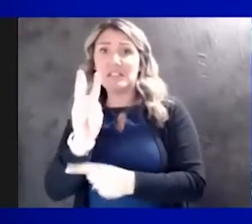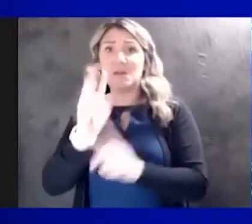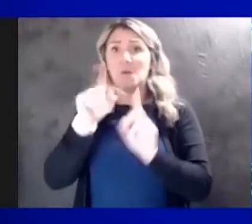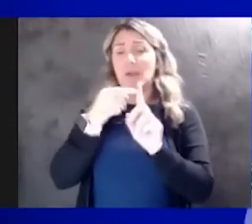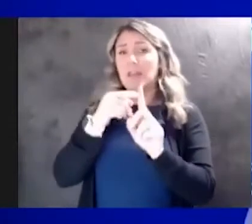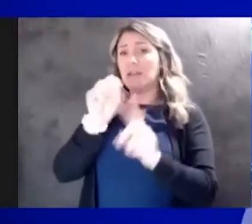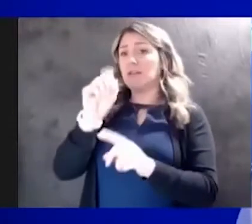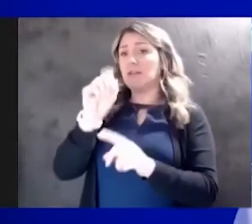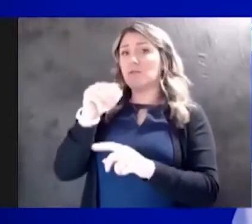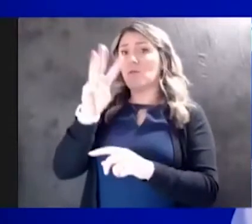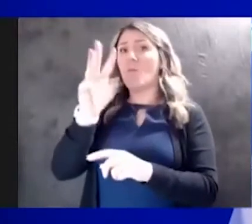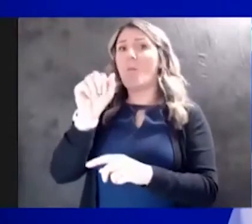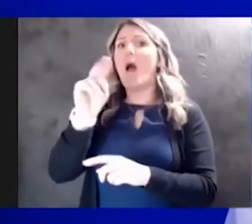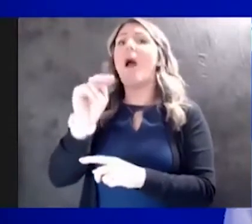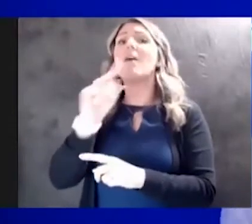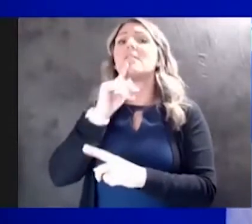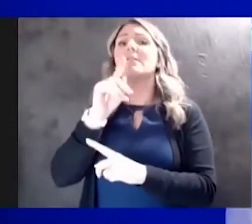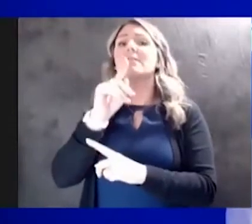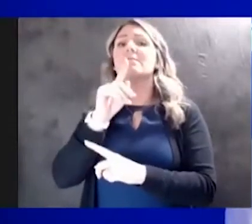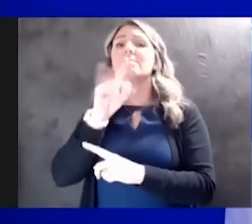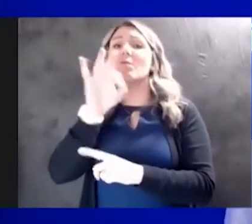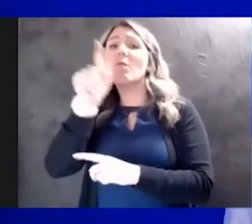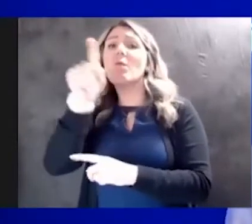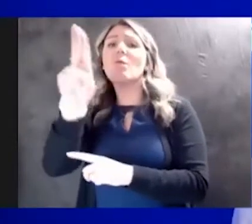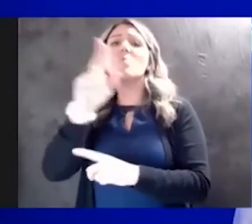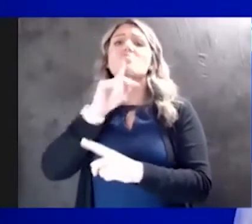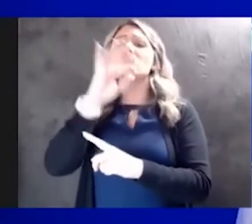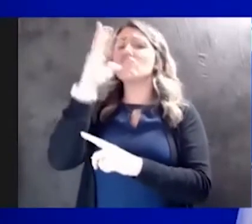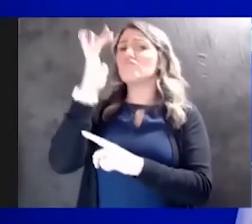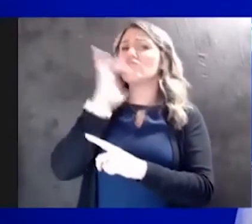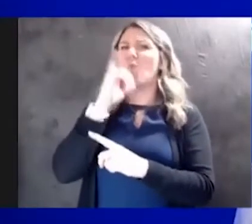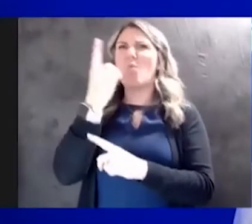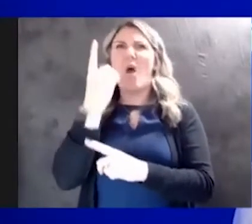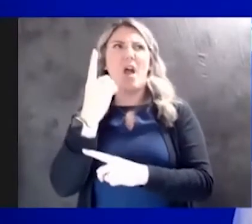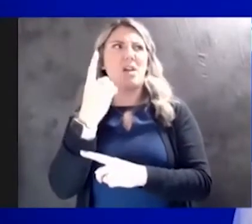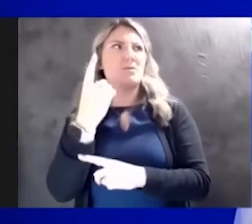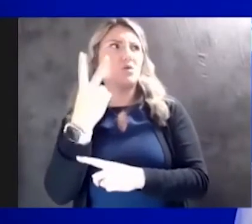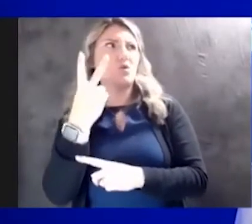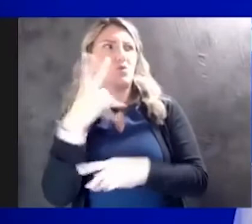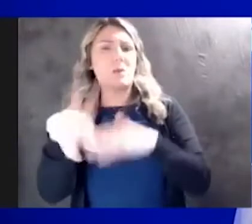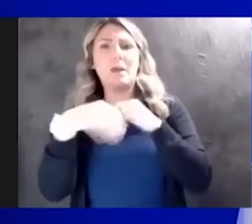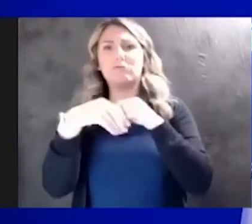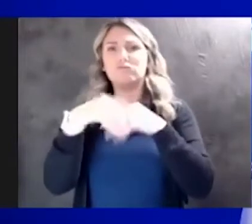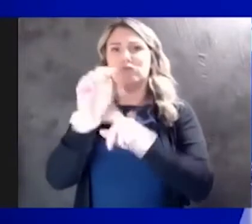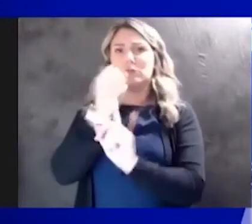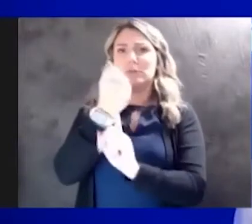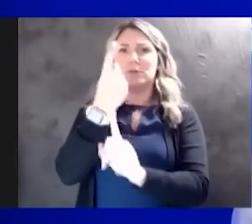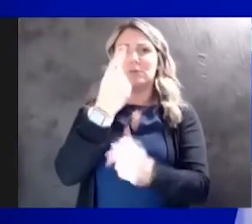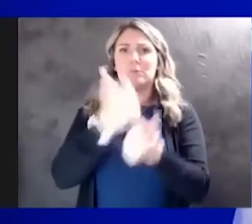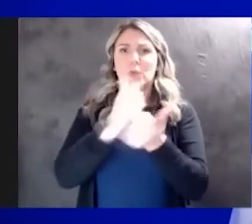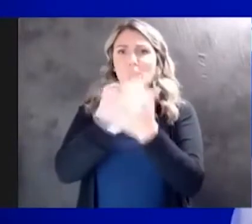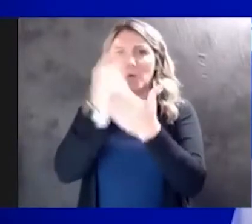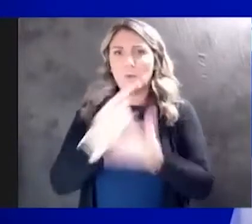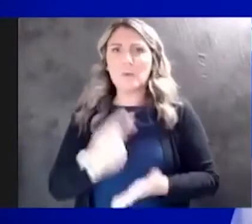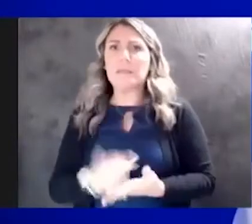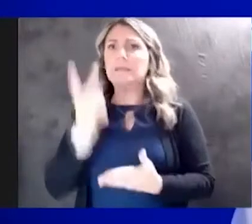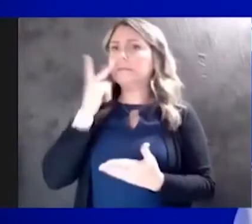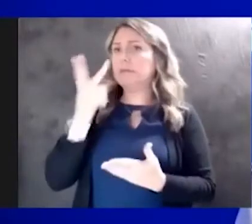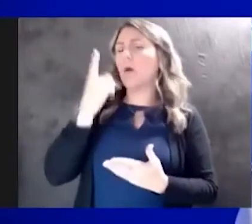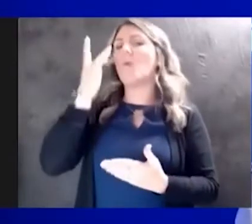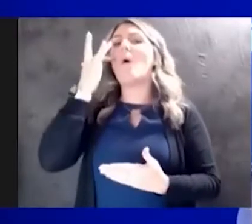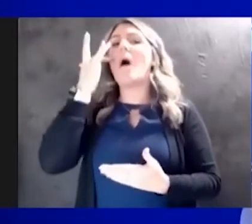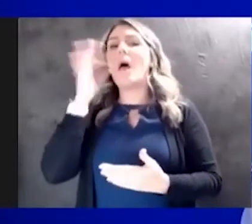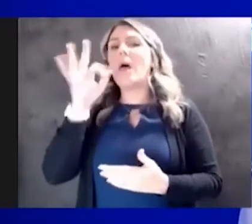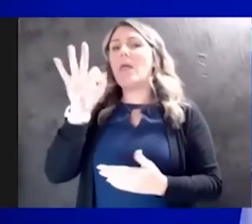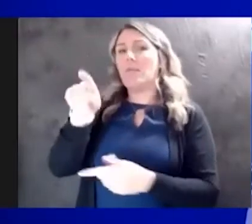vaccine that they saw 1 to 2 extra cases than they would normally see per week because of the influenza vaccine itself.